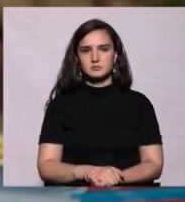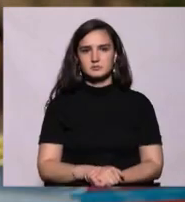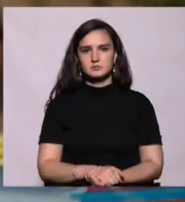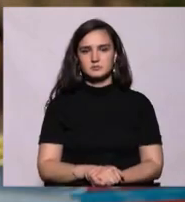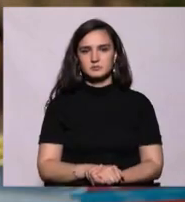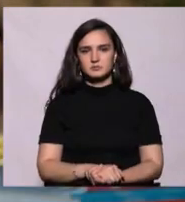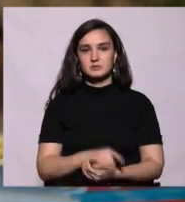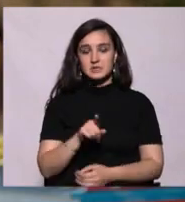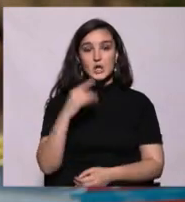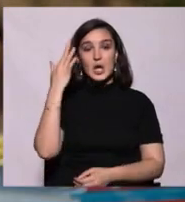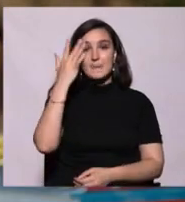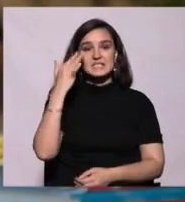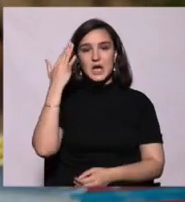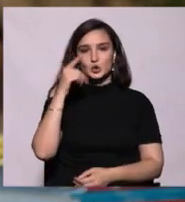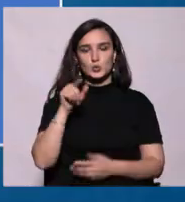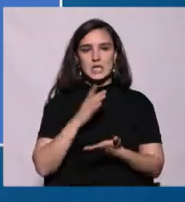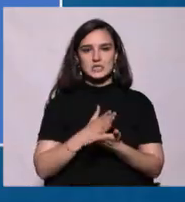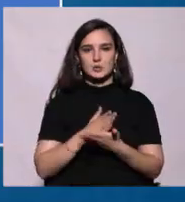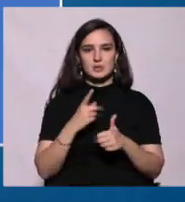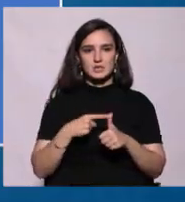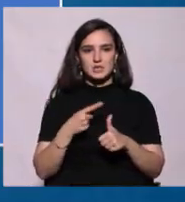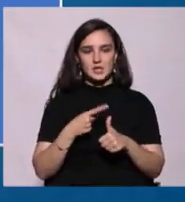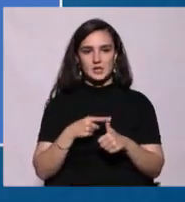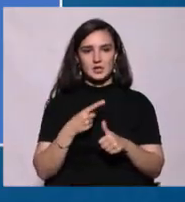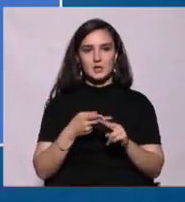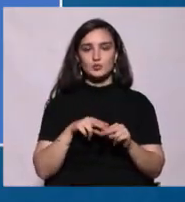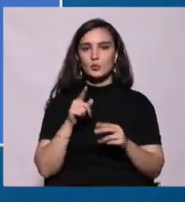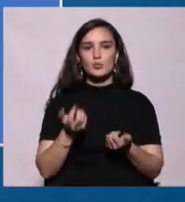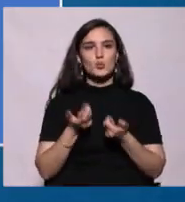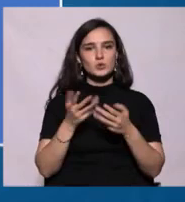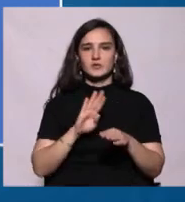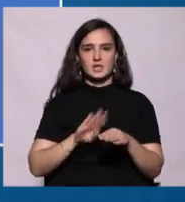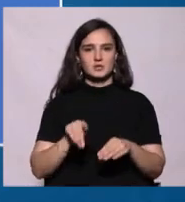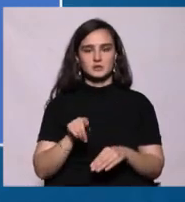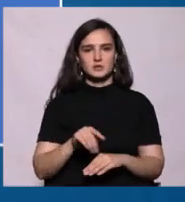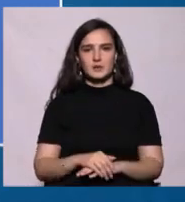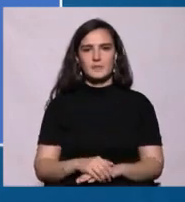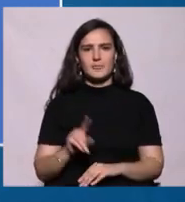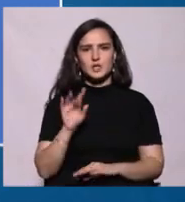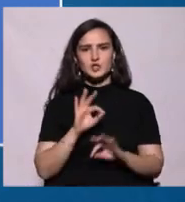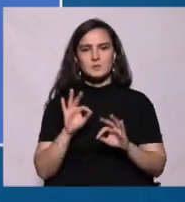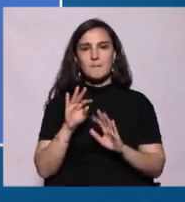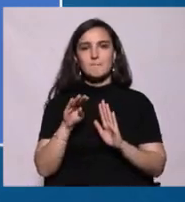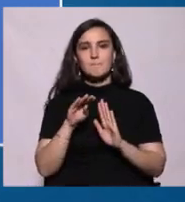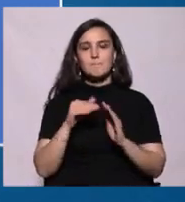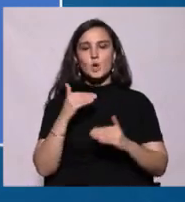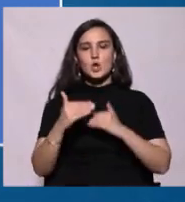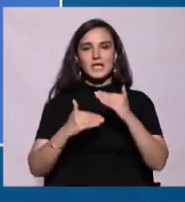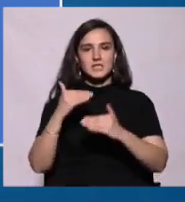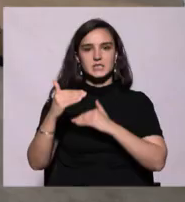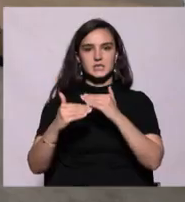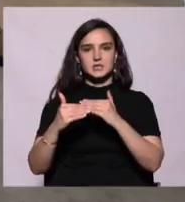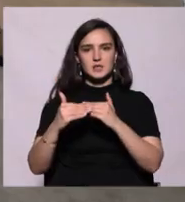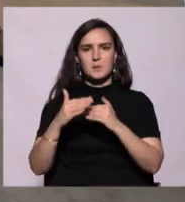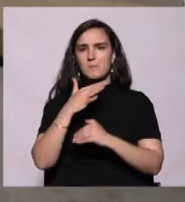abstract noun. Therefore, it is uncountable. What about progress? Can I say